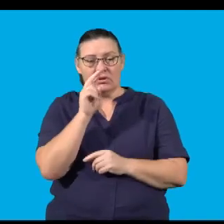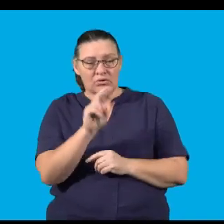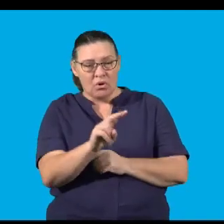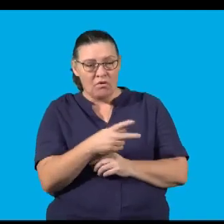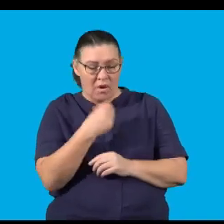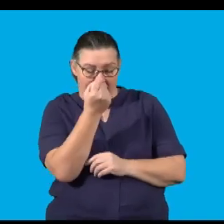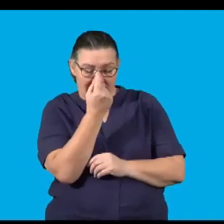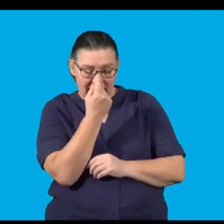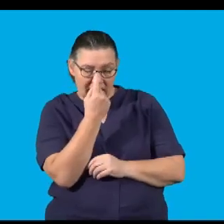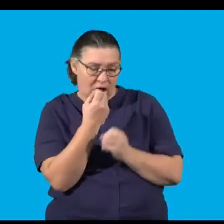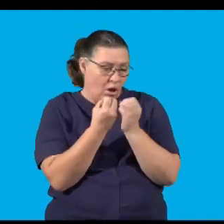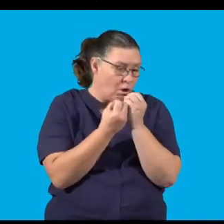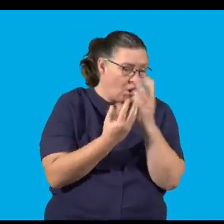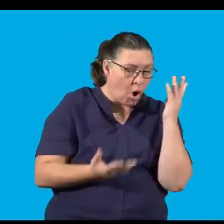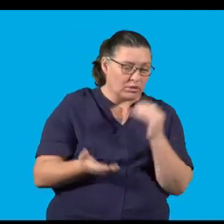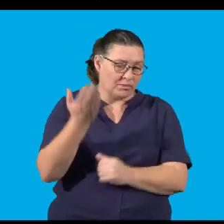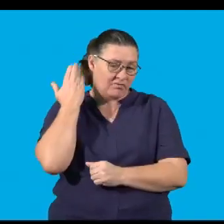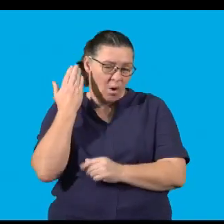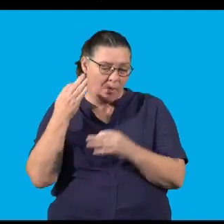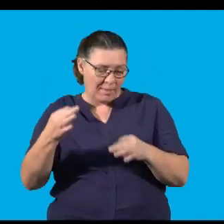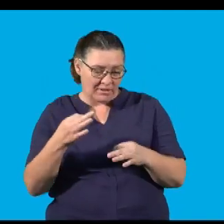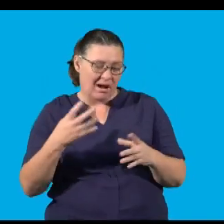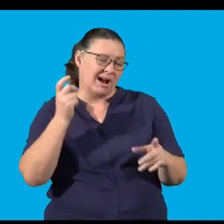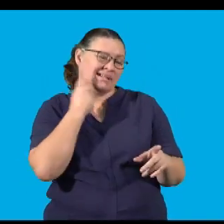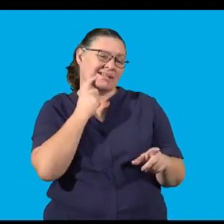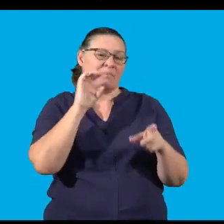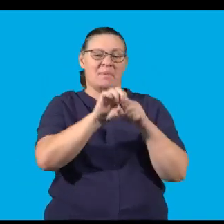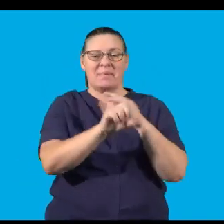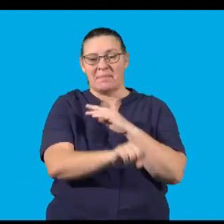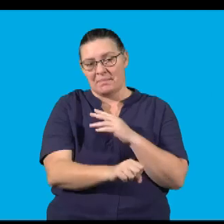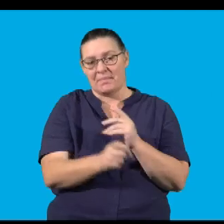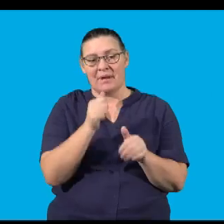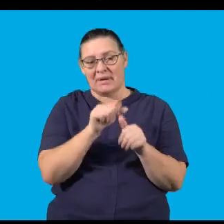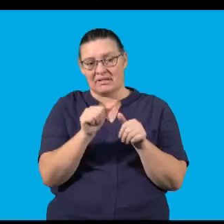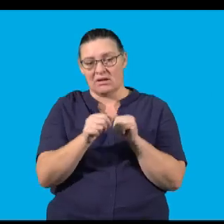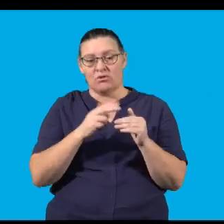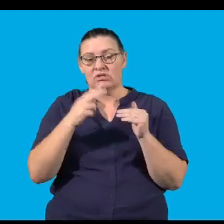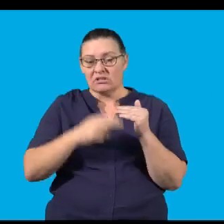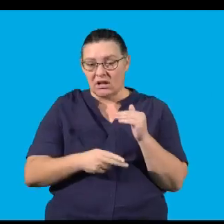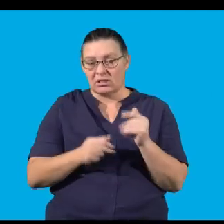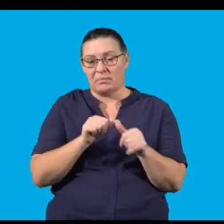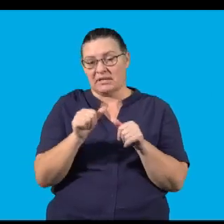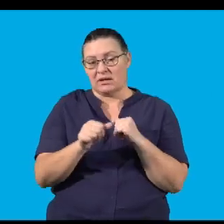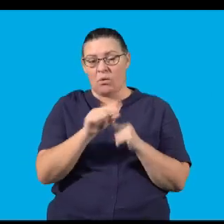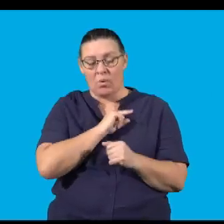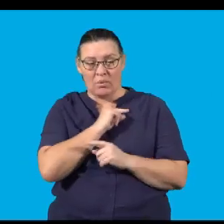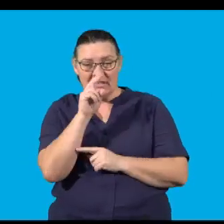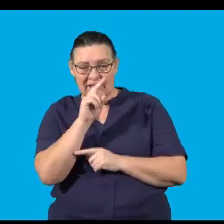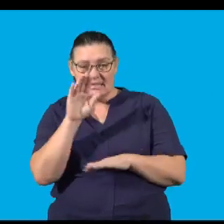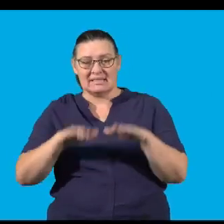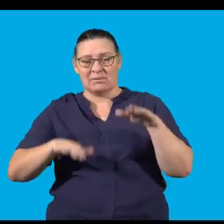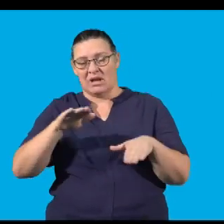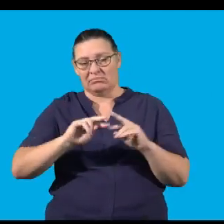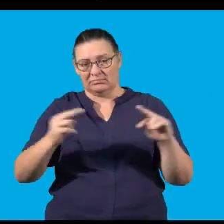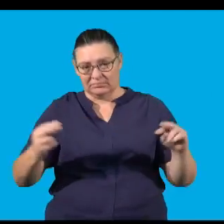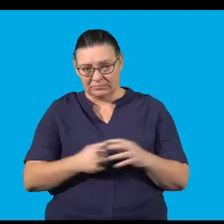we understand and do lots and lots of past papers, we can solve problems better and interpret our results better because we've seen similar